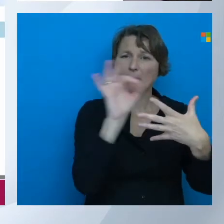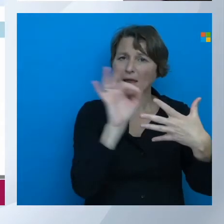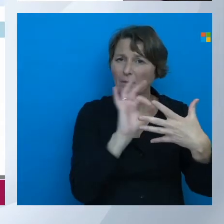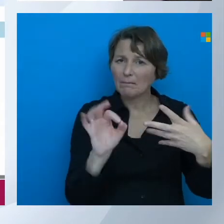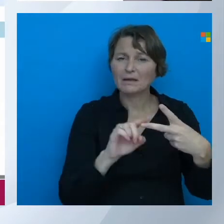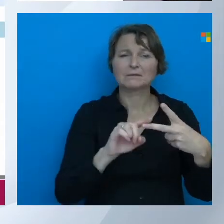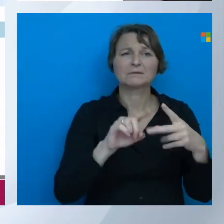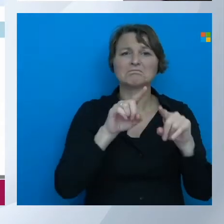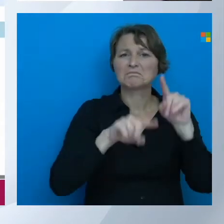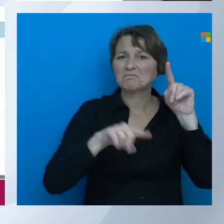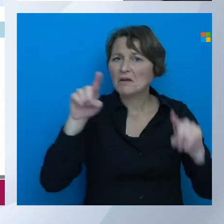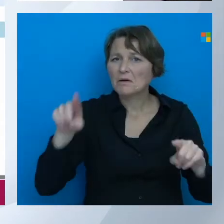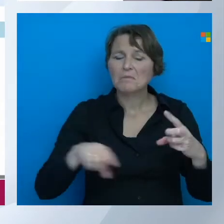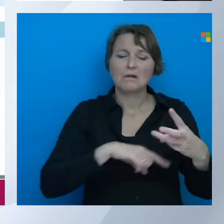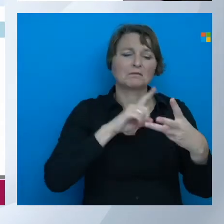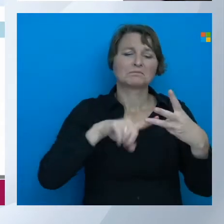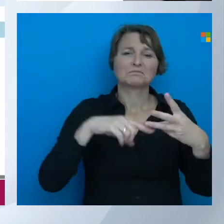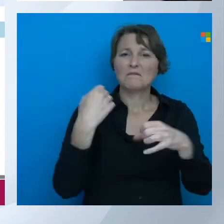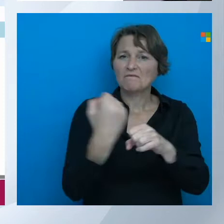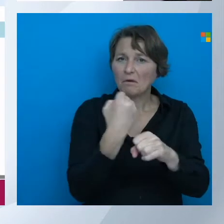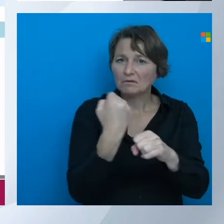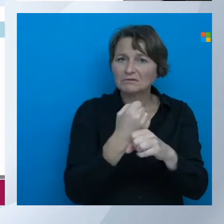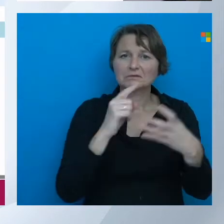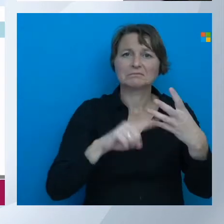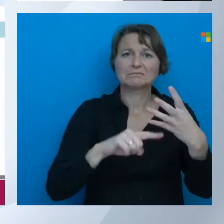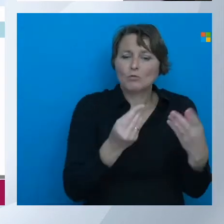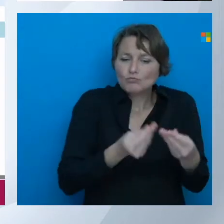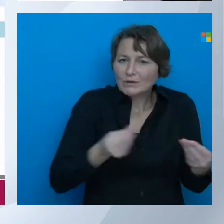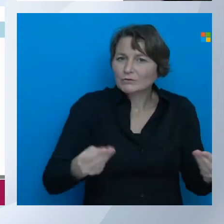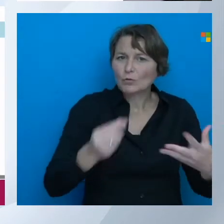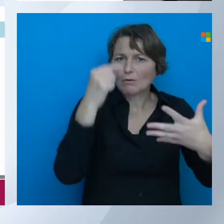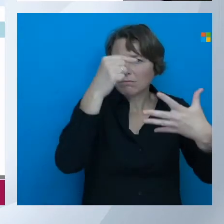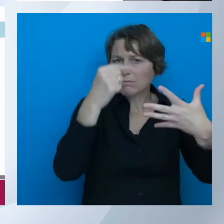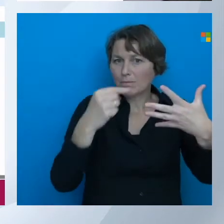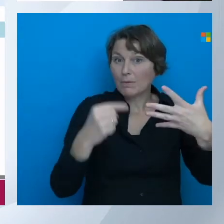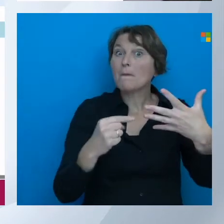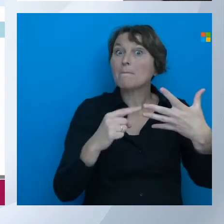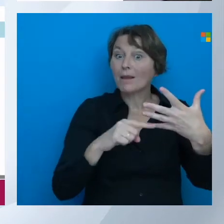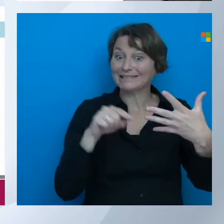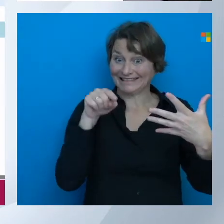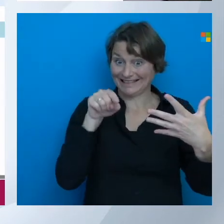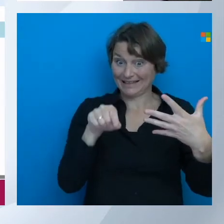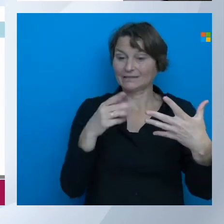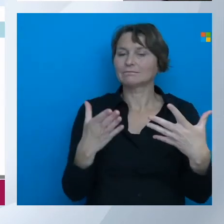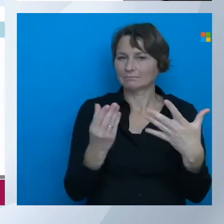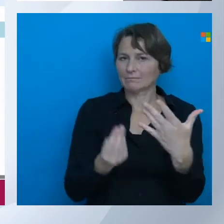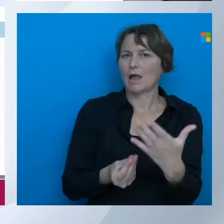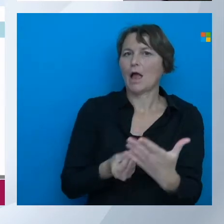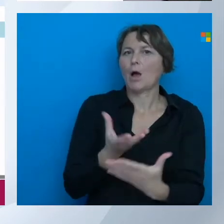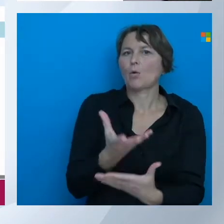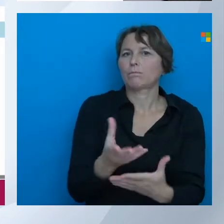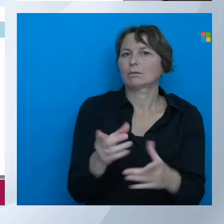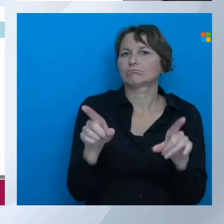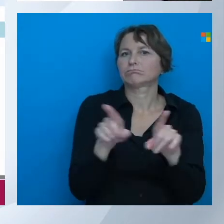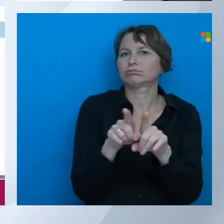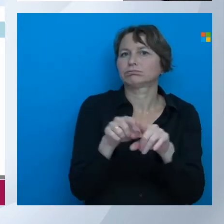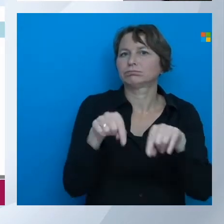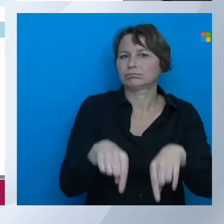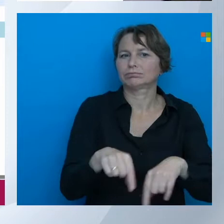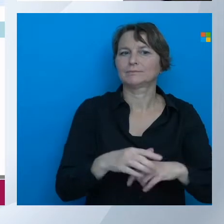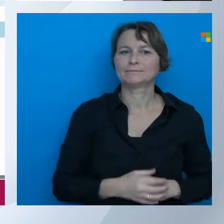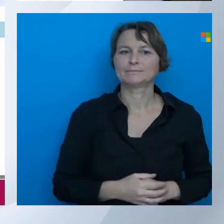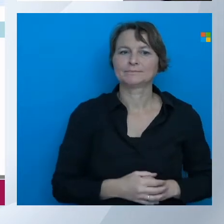functions, resources, and even output in this case. Because this template is already